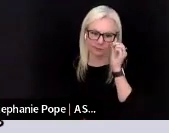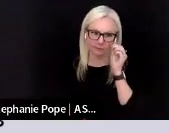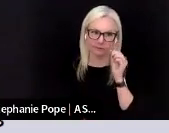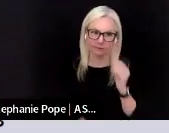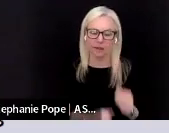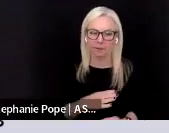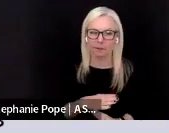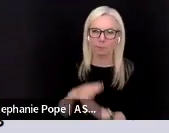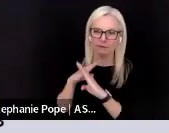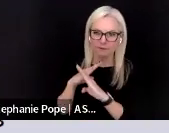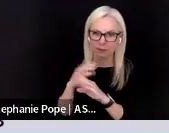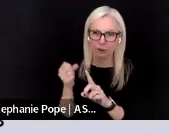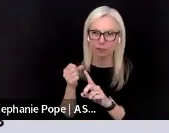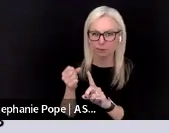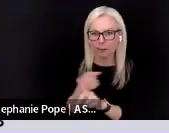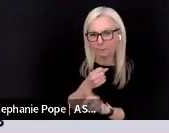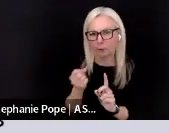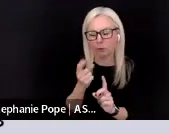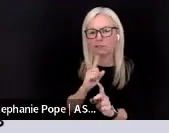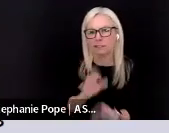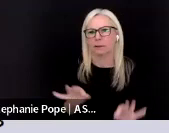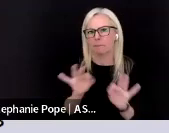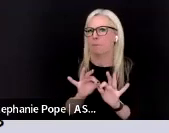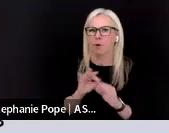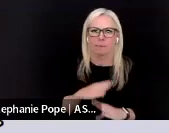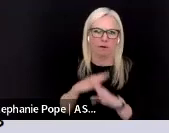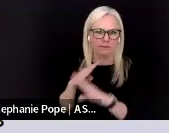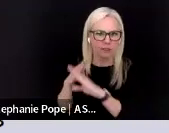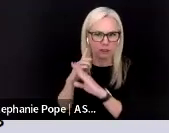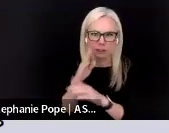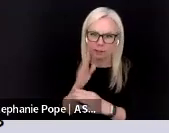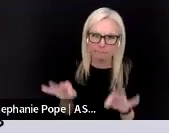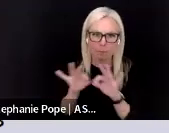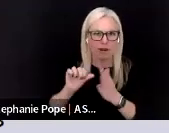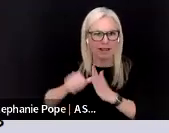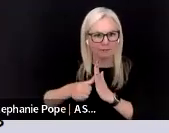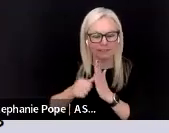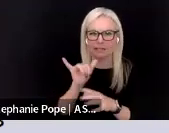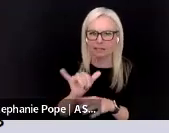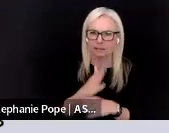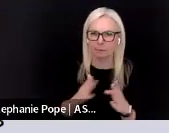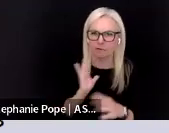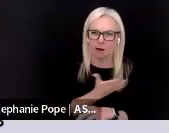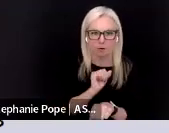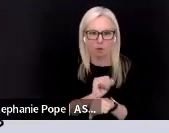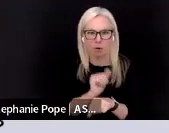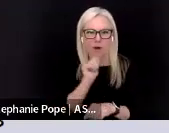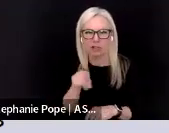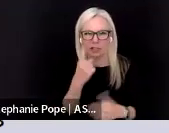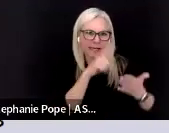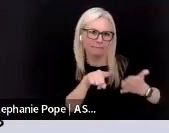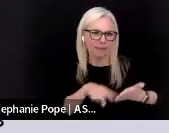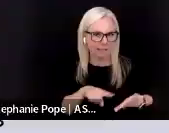Prevention abuse. So prevention is an important component of our work, and I continue to emphasize that because we are more than just an investigatory